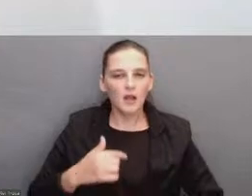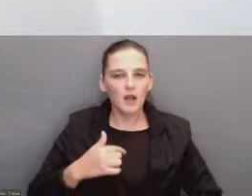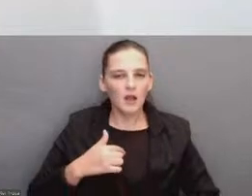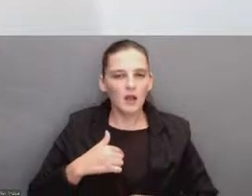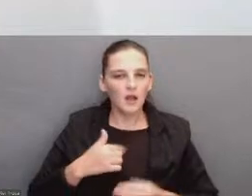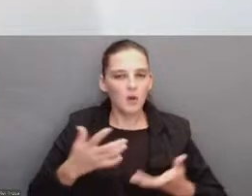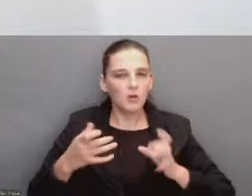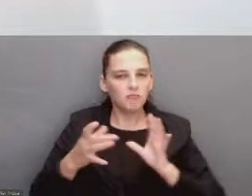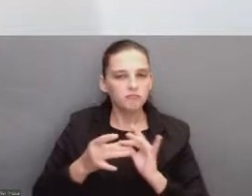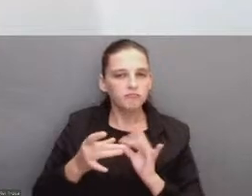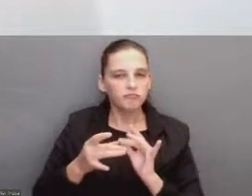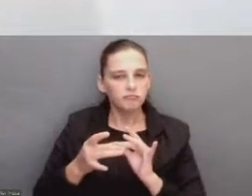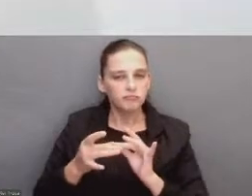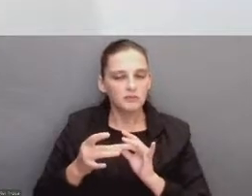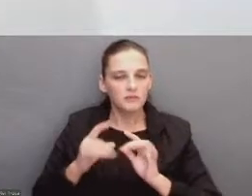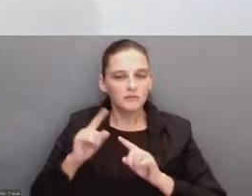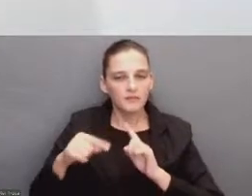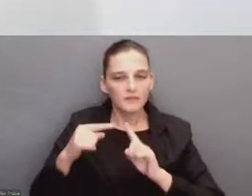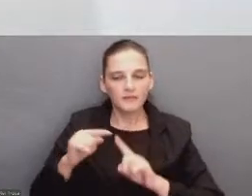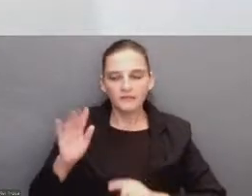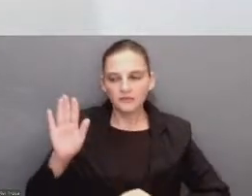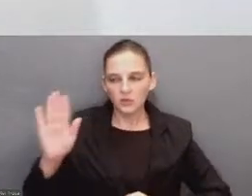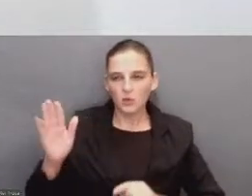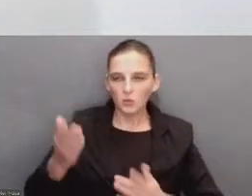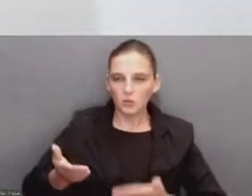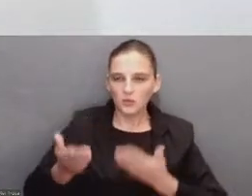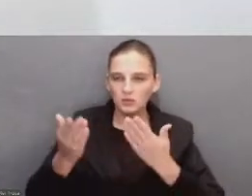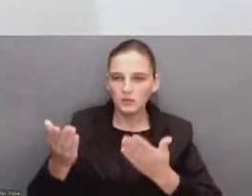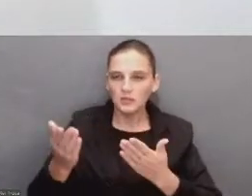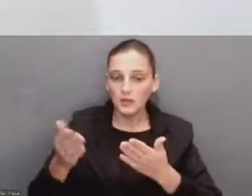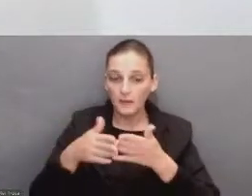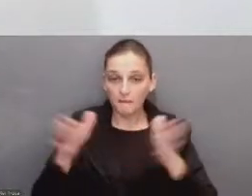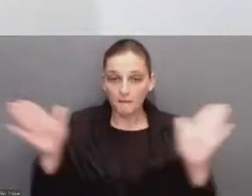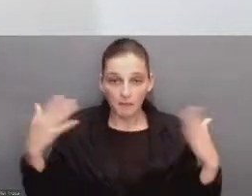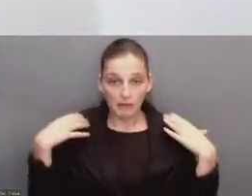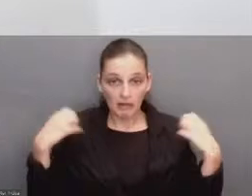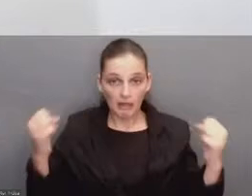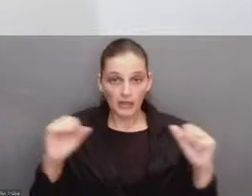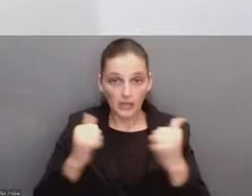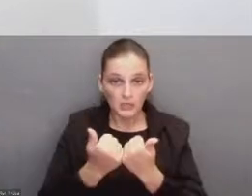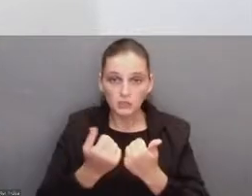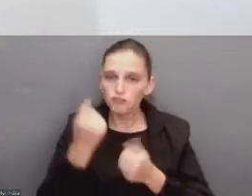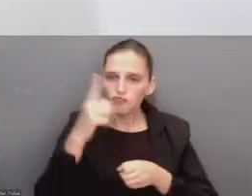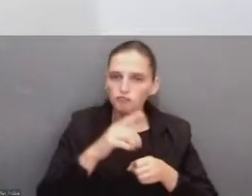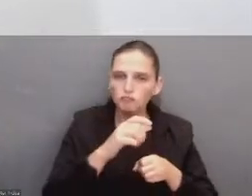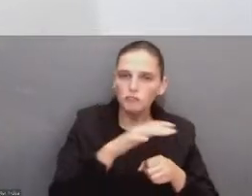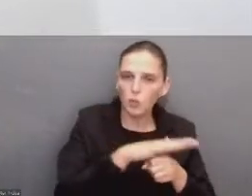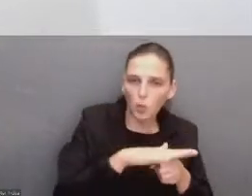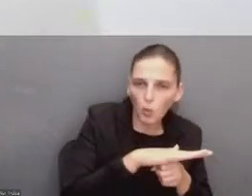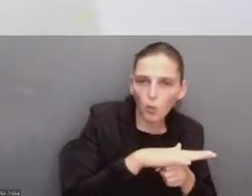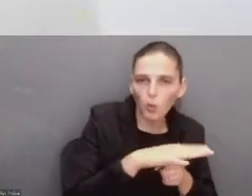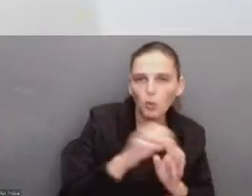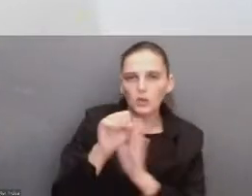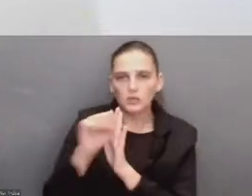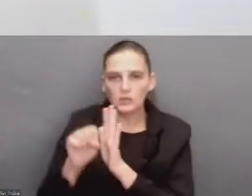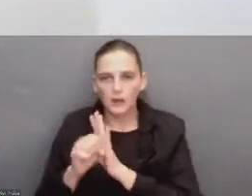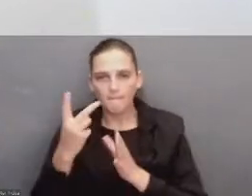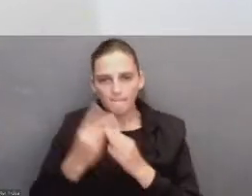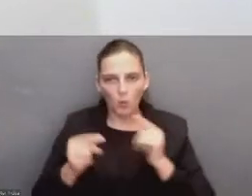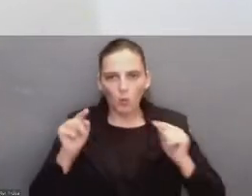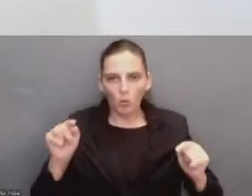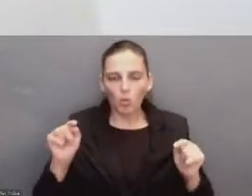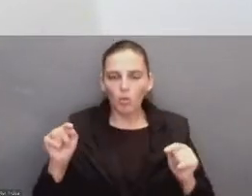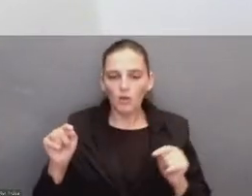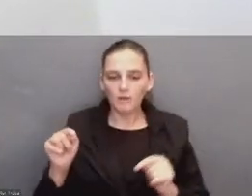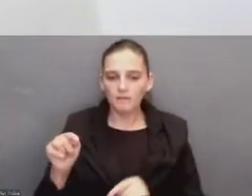the recommendation on the fact that public health agencies at both the local and state area level need